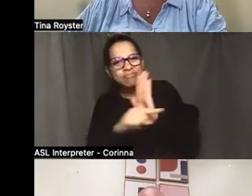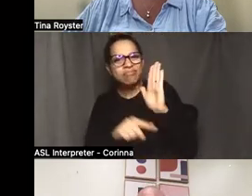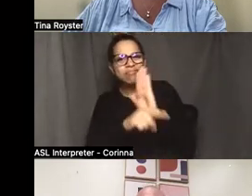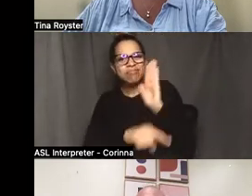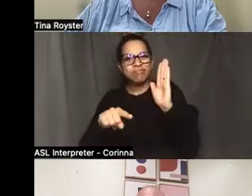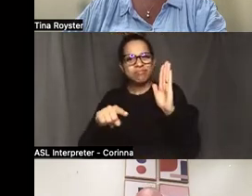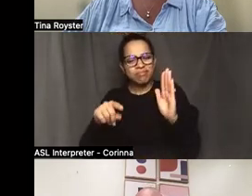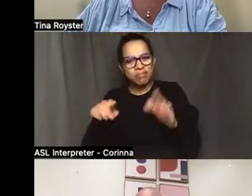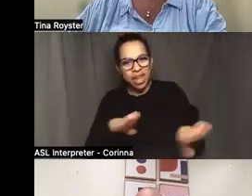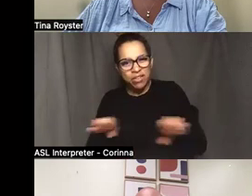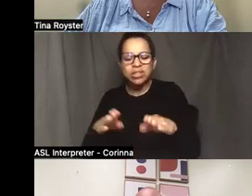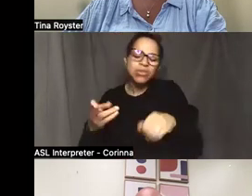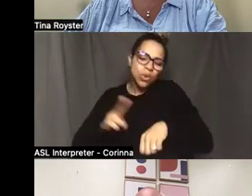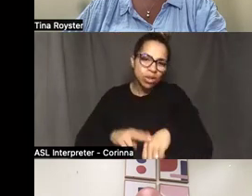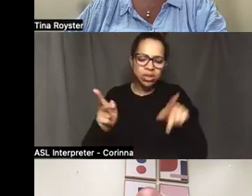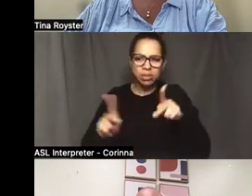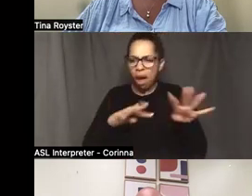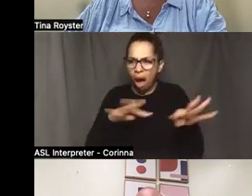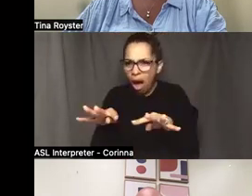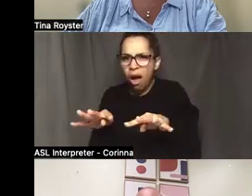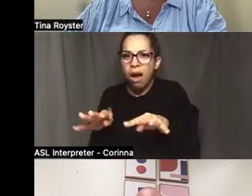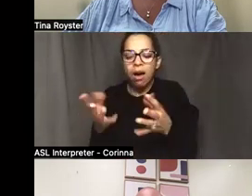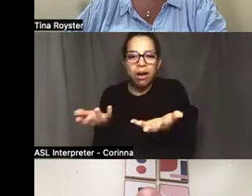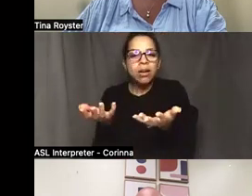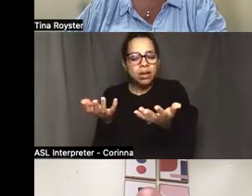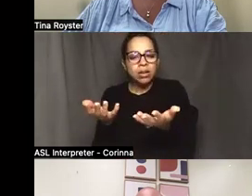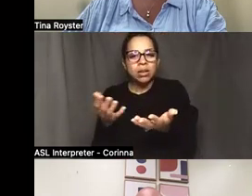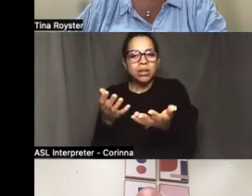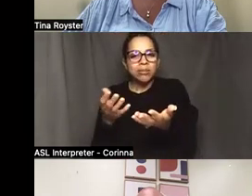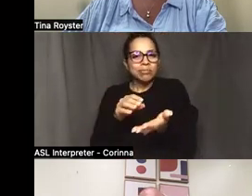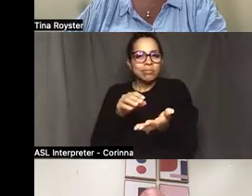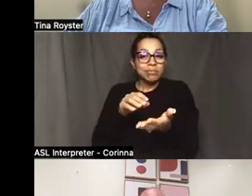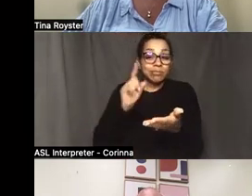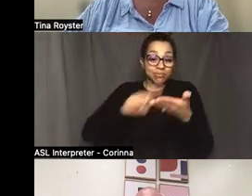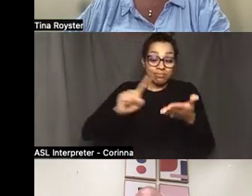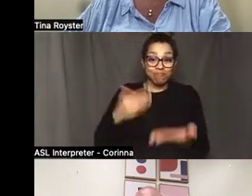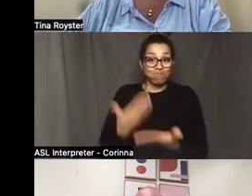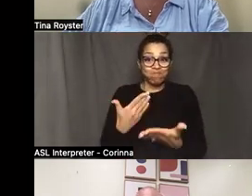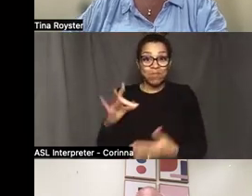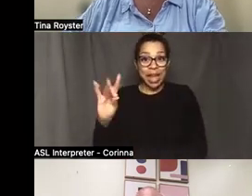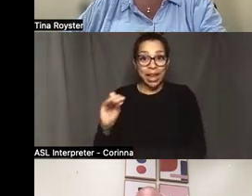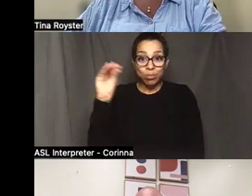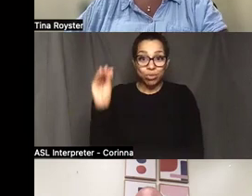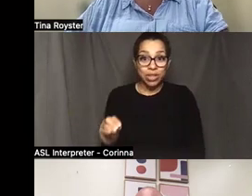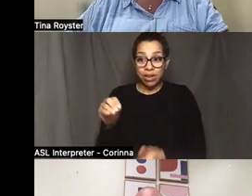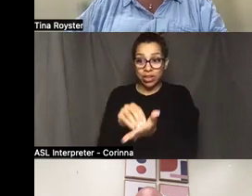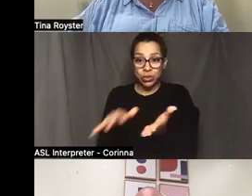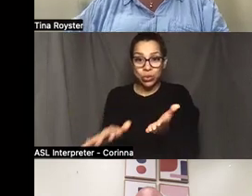everyone's attention, the students, and right now what our data is showing is that 80% of the